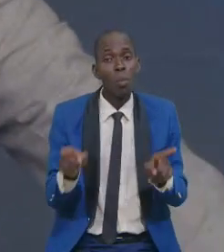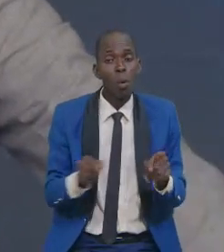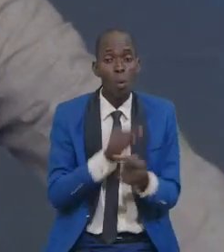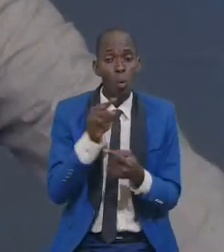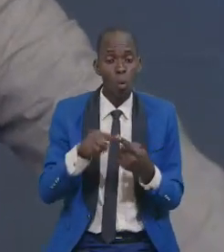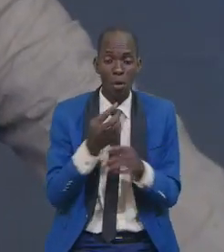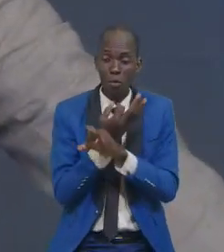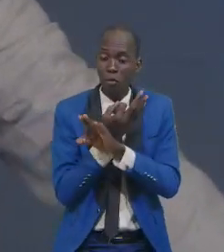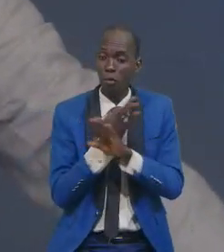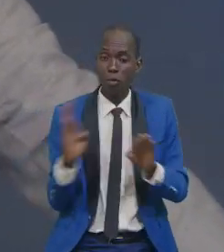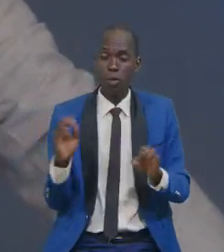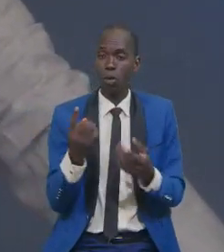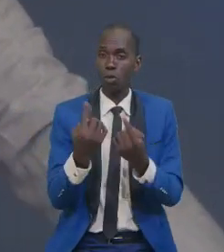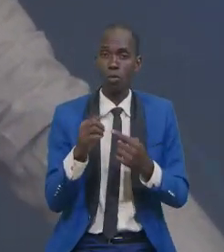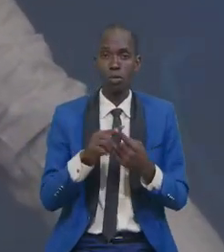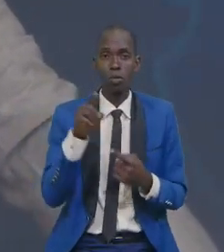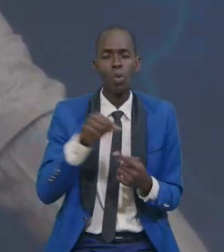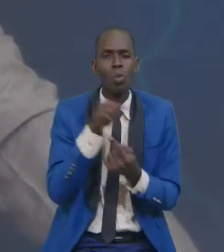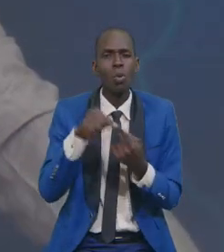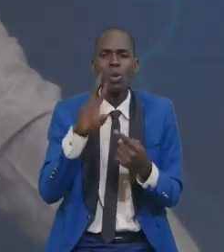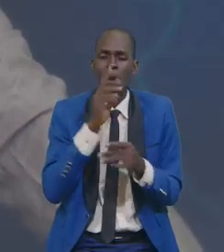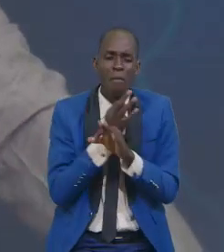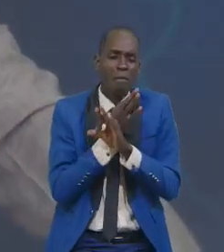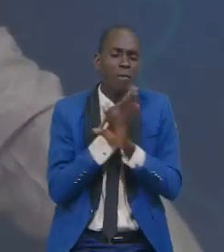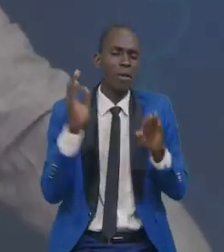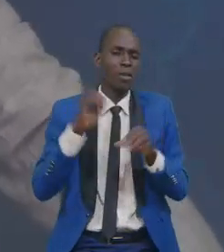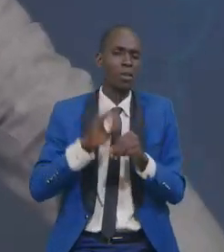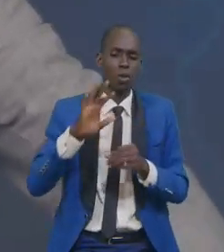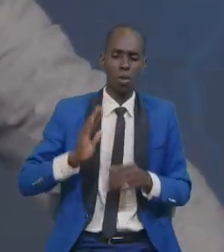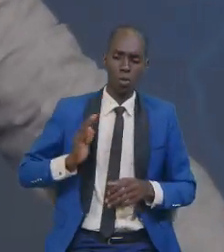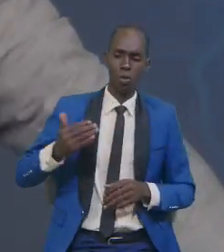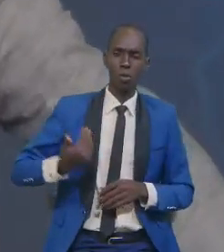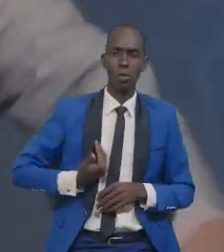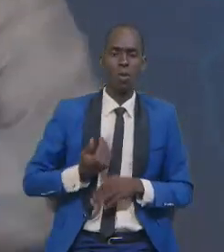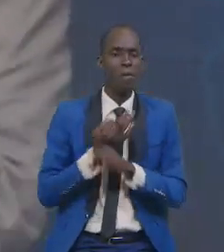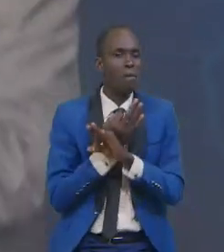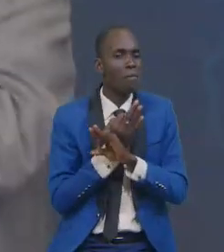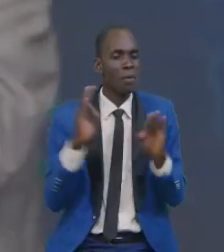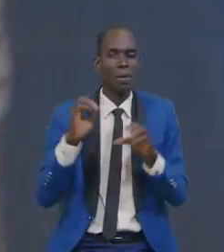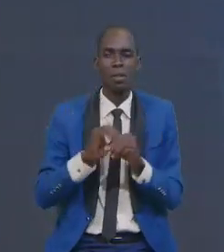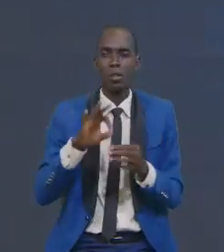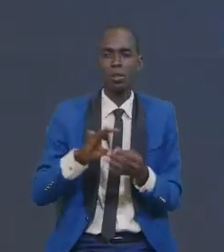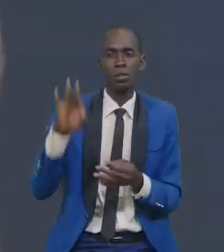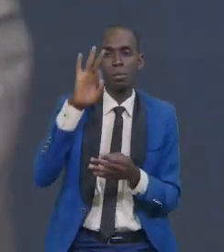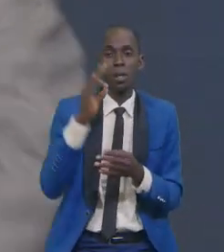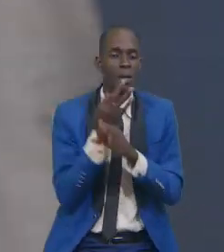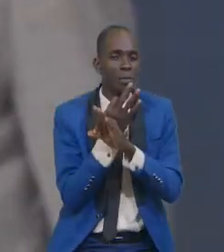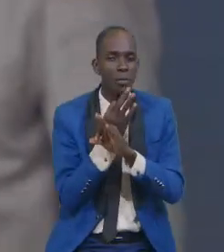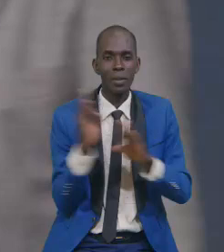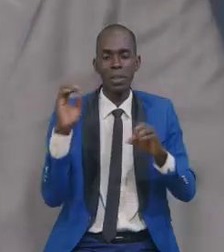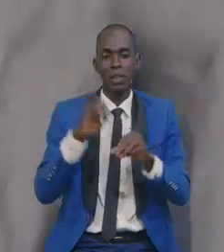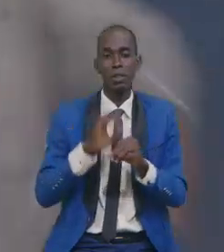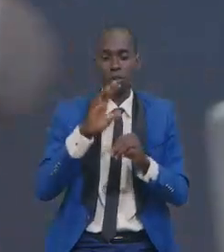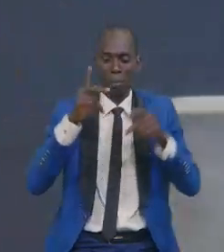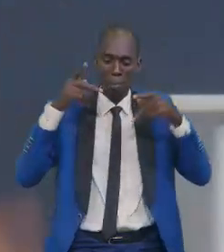to you, when you're free in your soul, and free in your spirit, and free in your